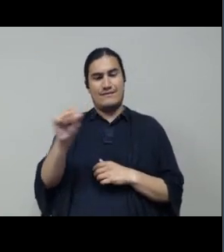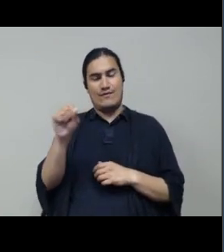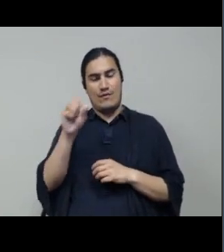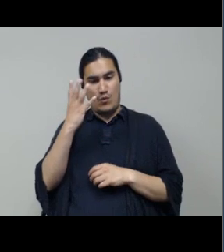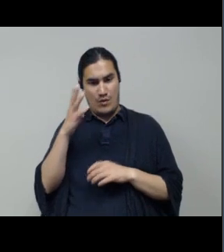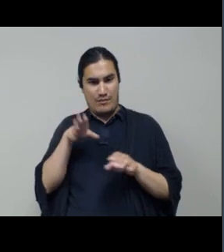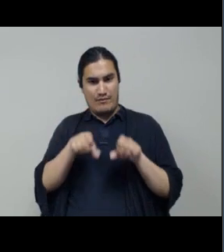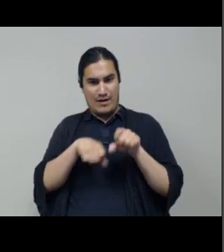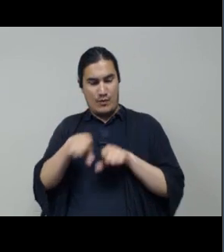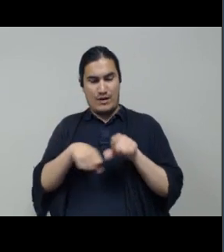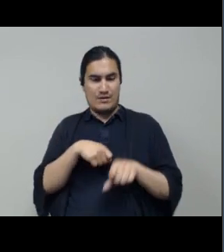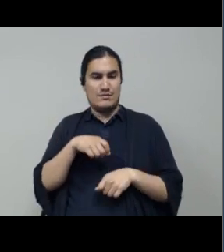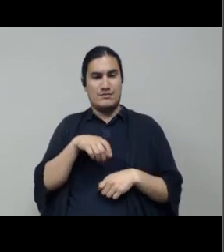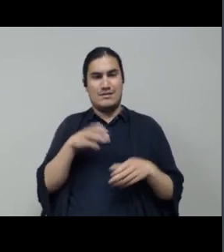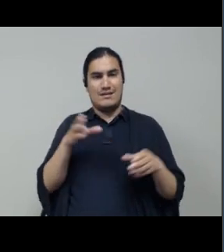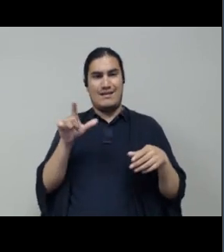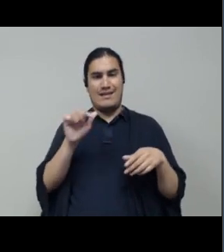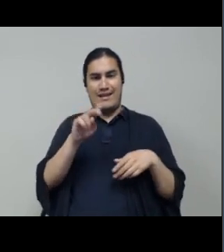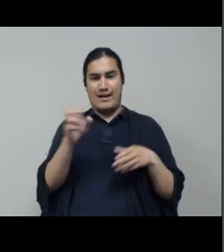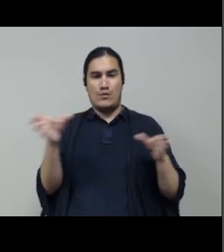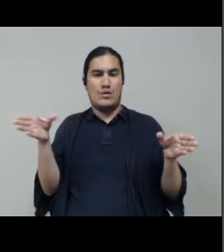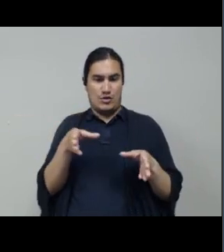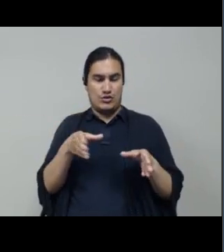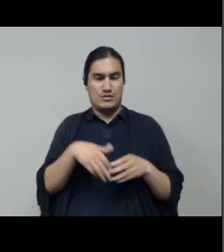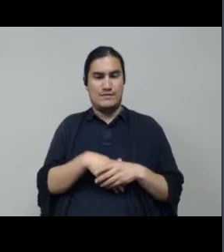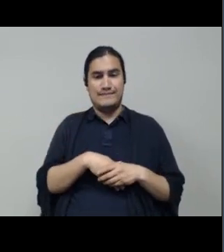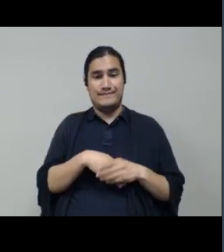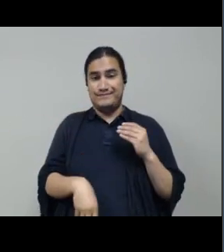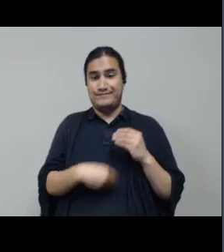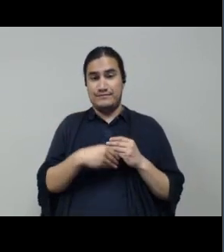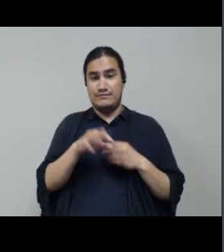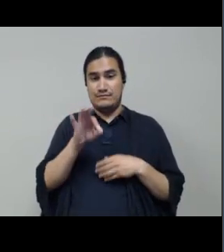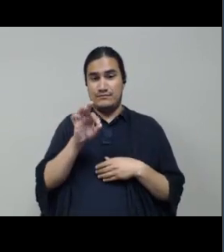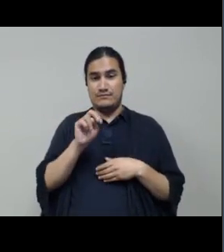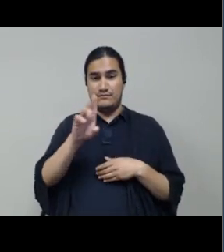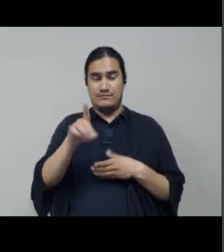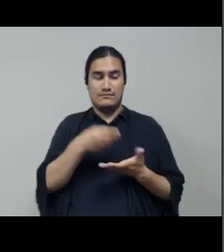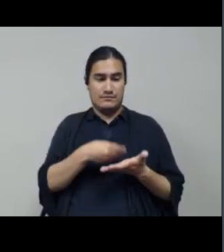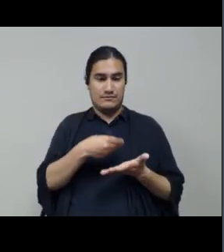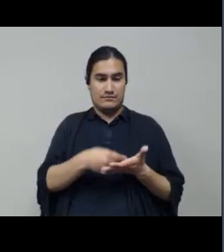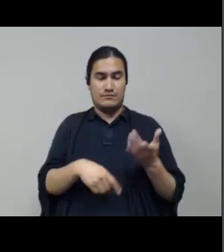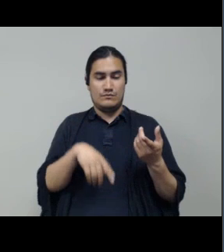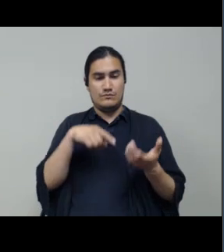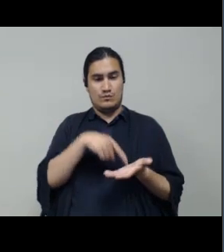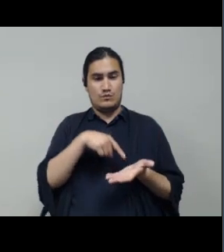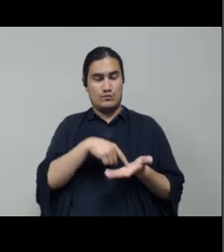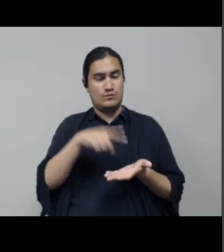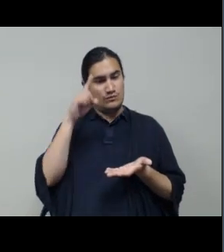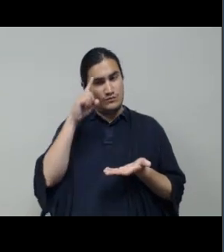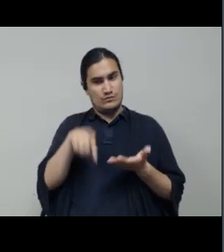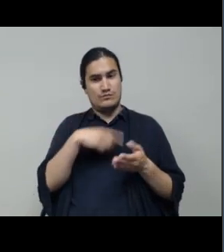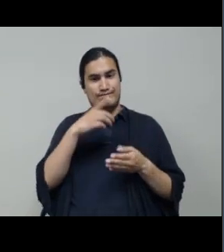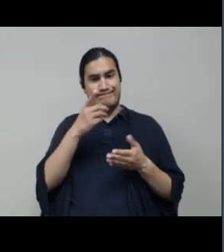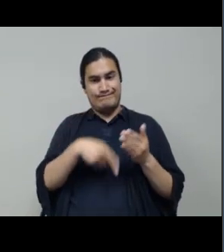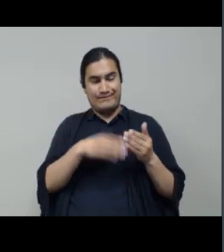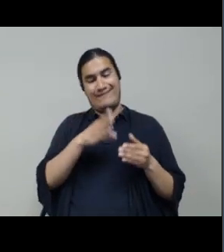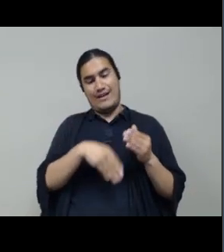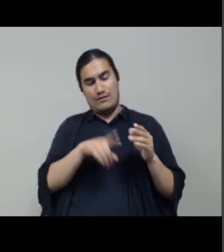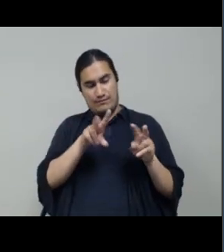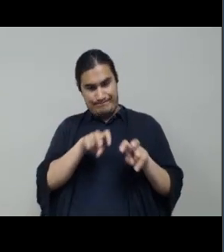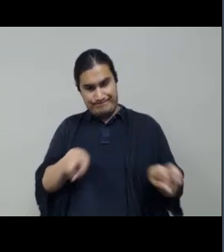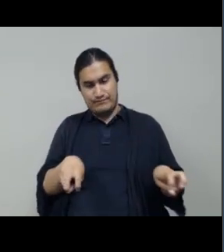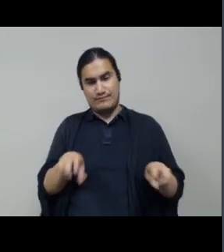1.8 miles of lane reduction. Additional funding is necessary due to the expanded environmental analysis, additional land